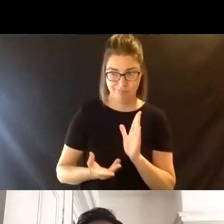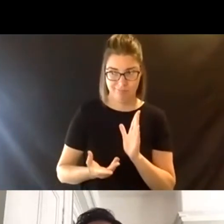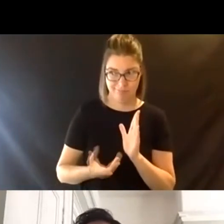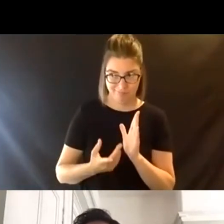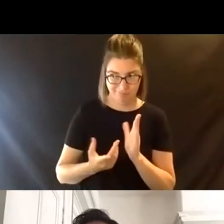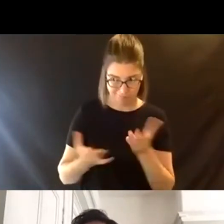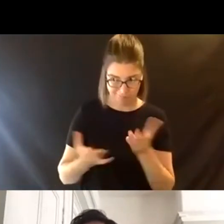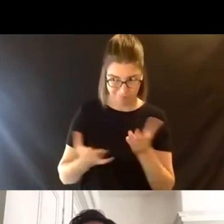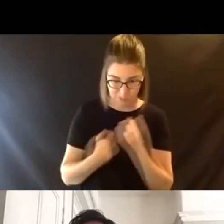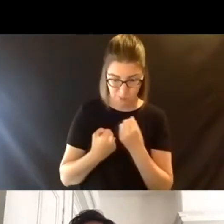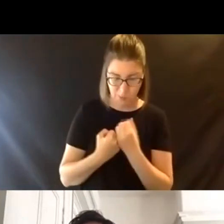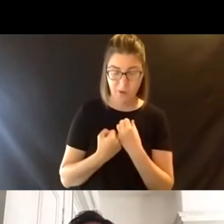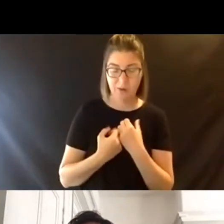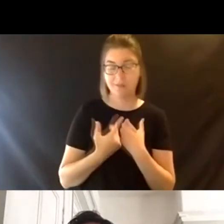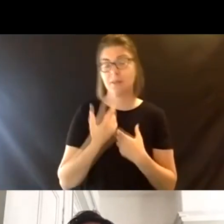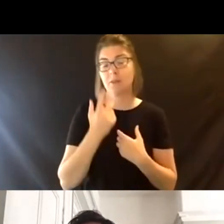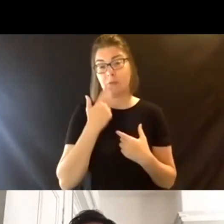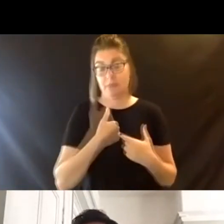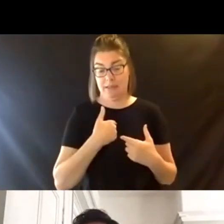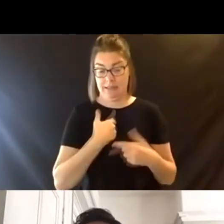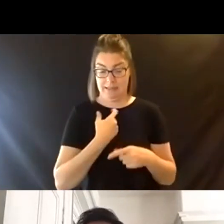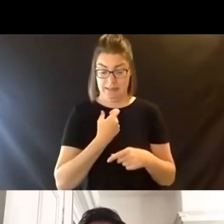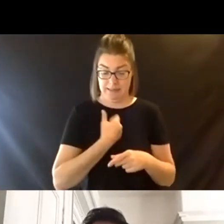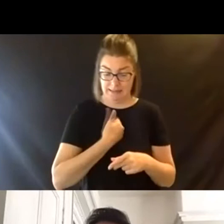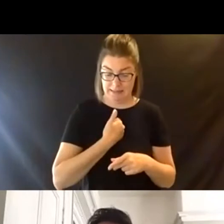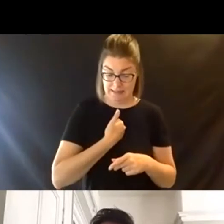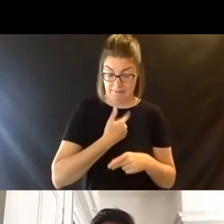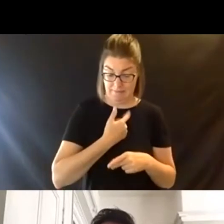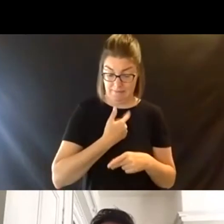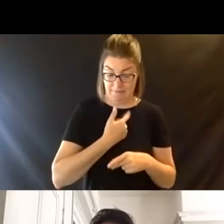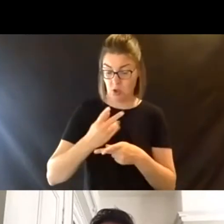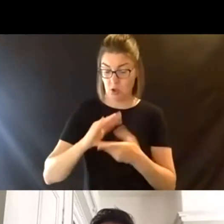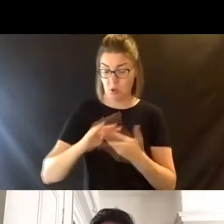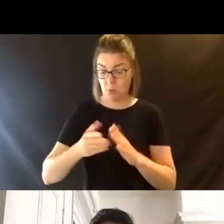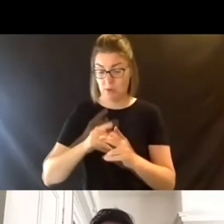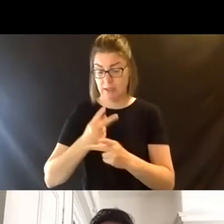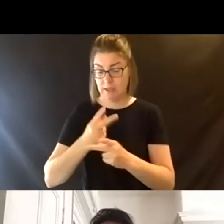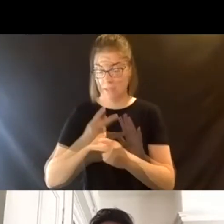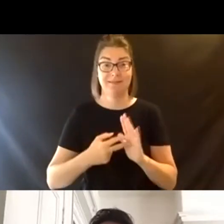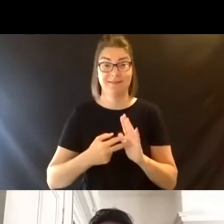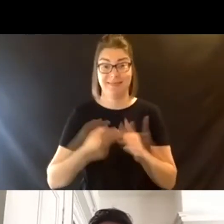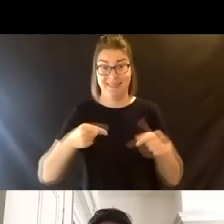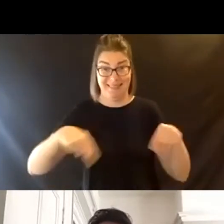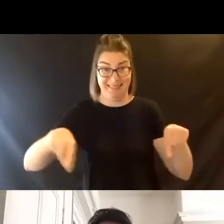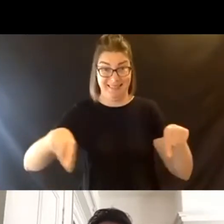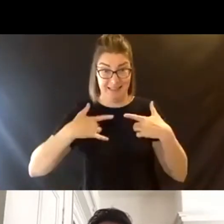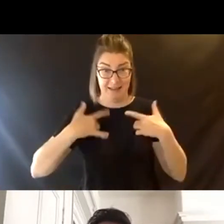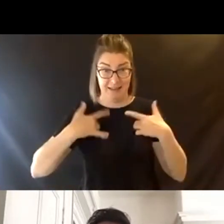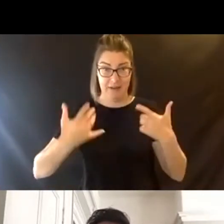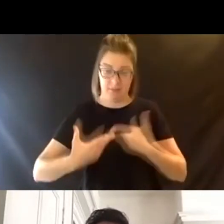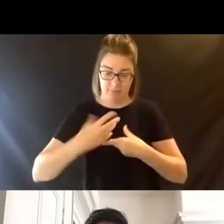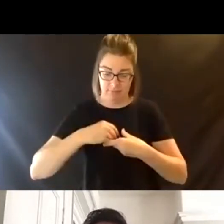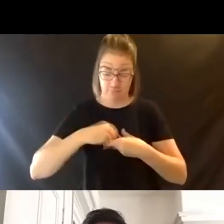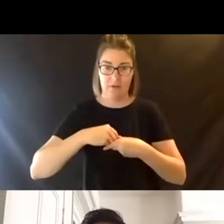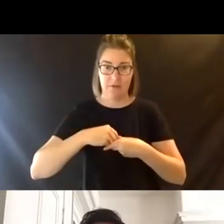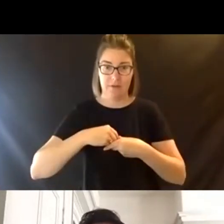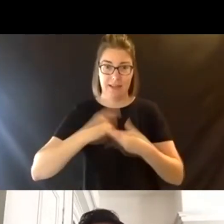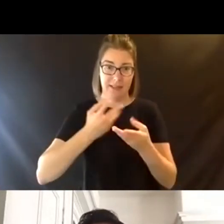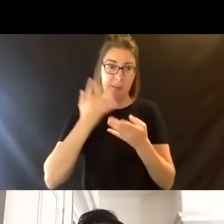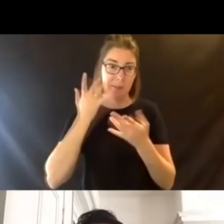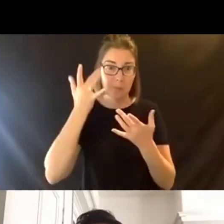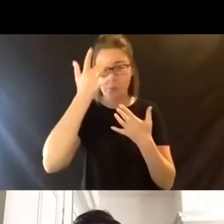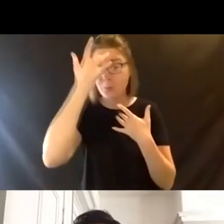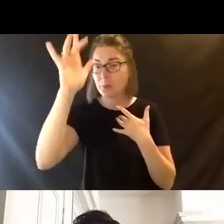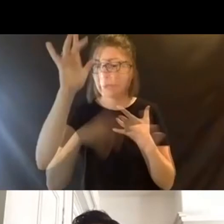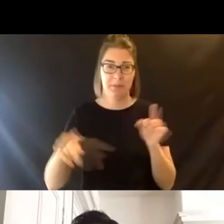So yeah, for me, self-care and community care is participating in these conversations, hearing from brilliant folks on this panel and learning